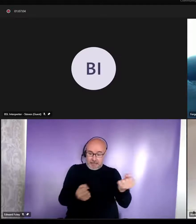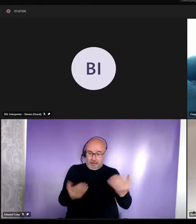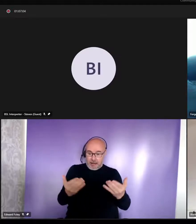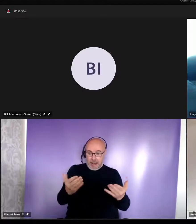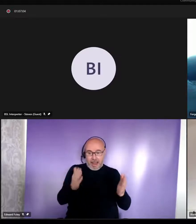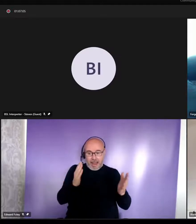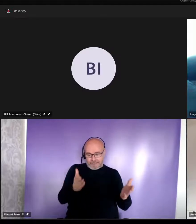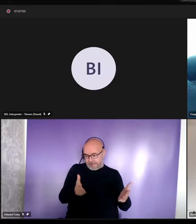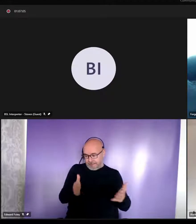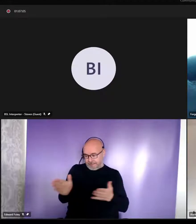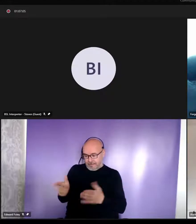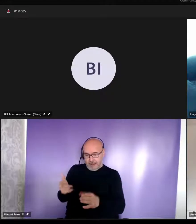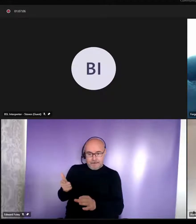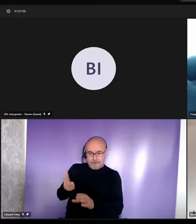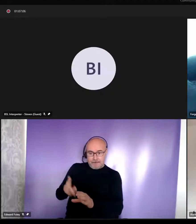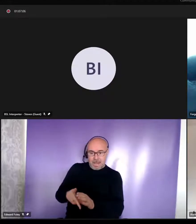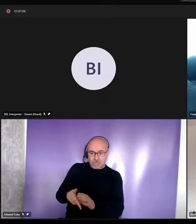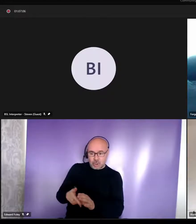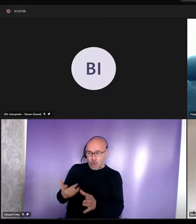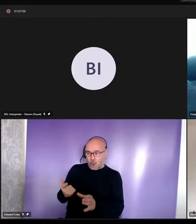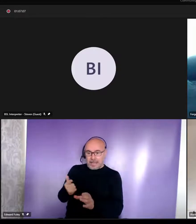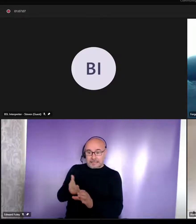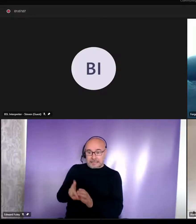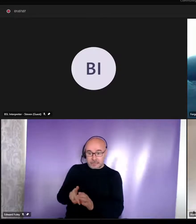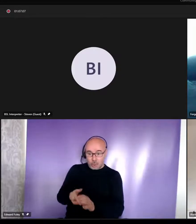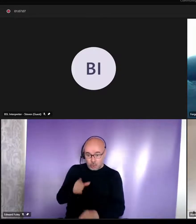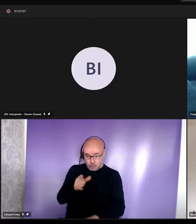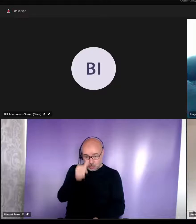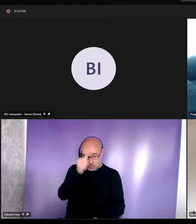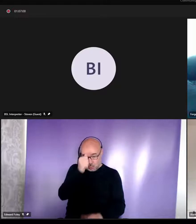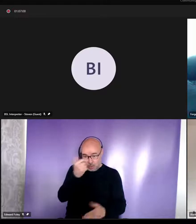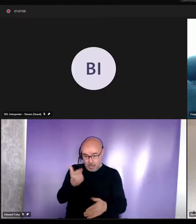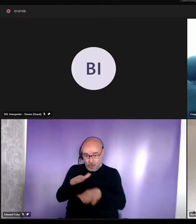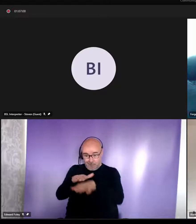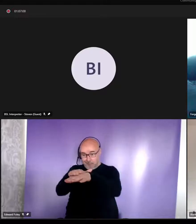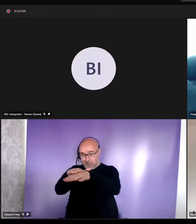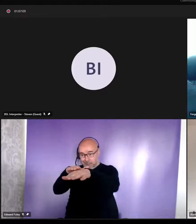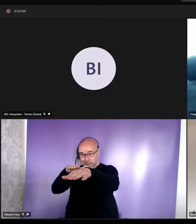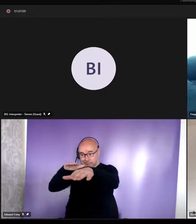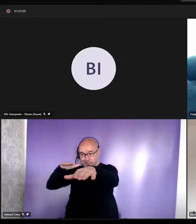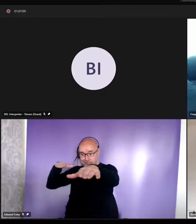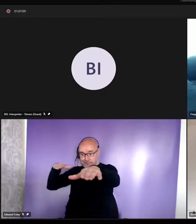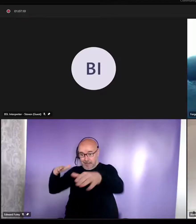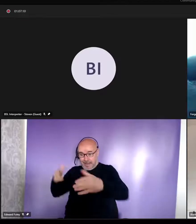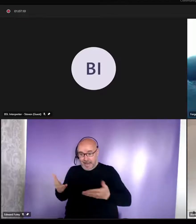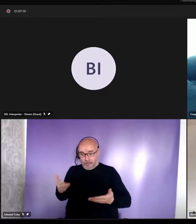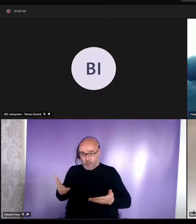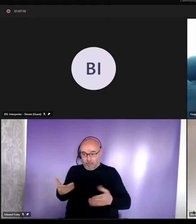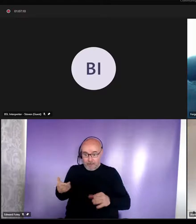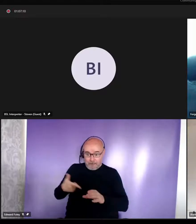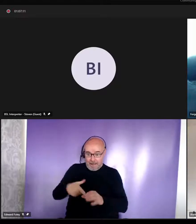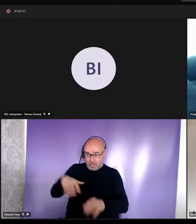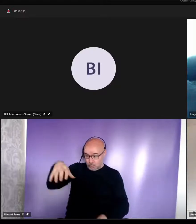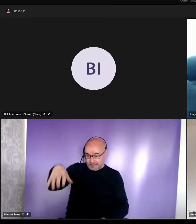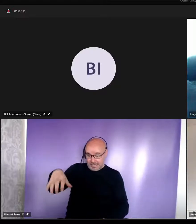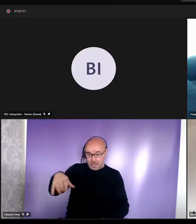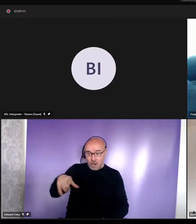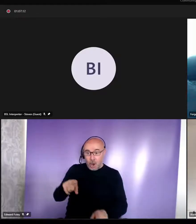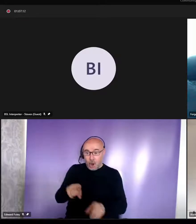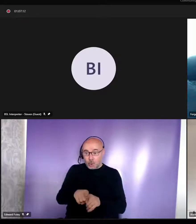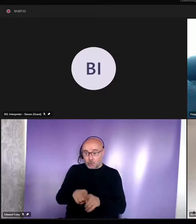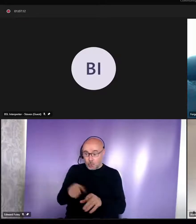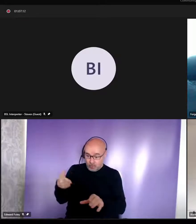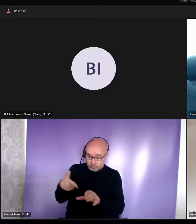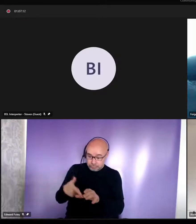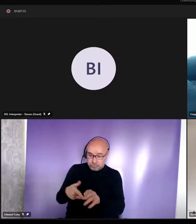moment, we're having to go into queues, etc., to do that. And fuel charges are rising all the time. And I'm